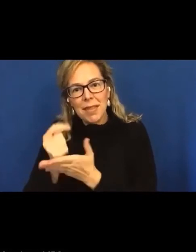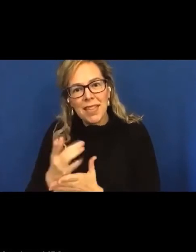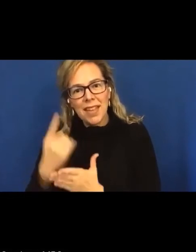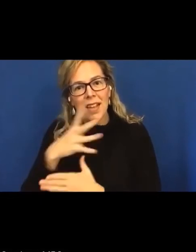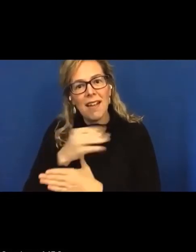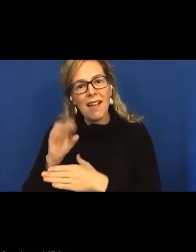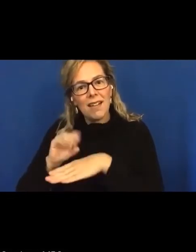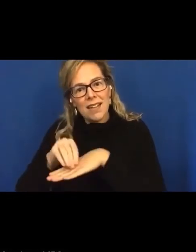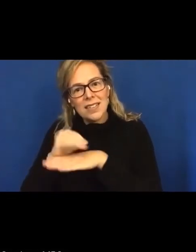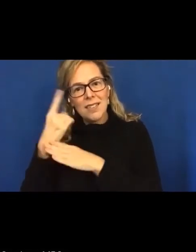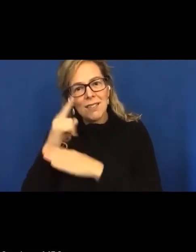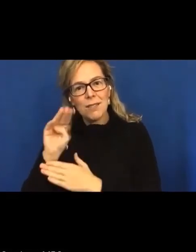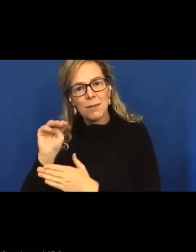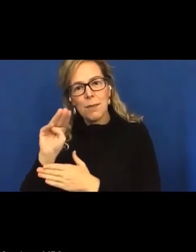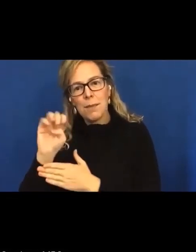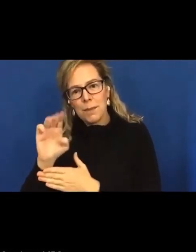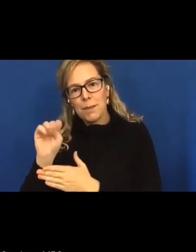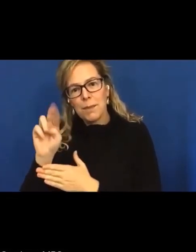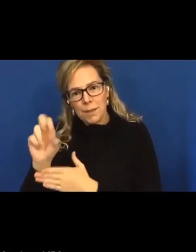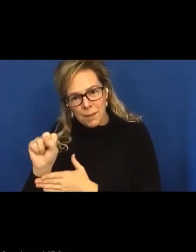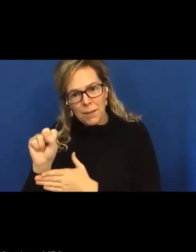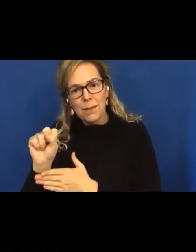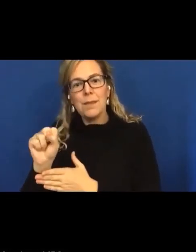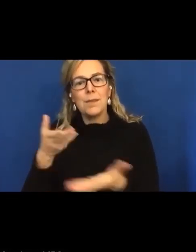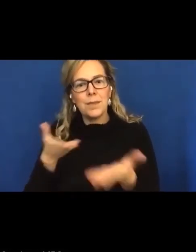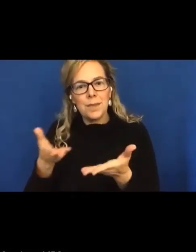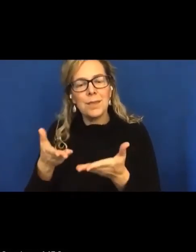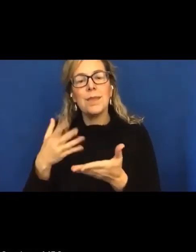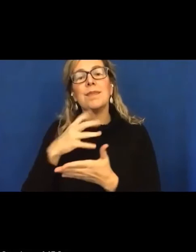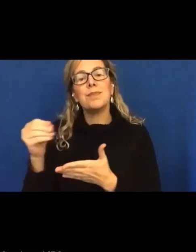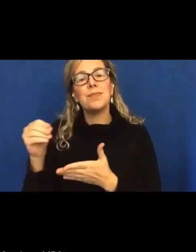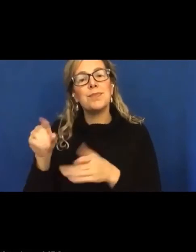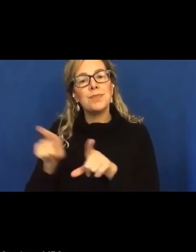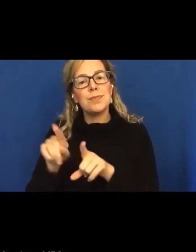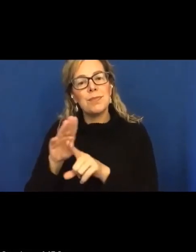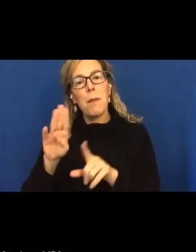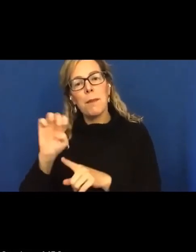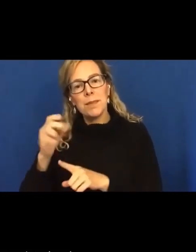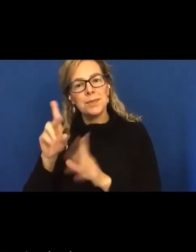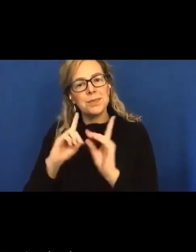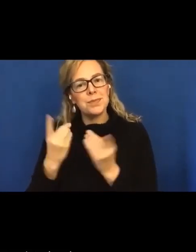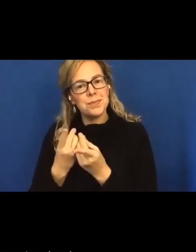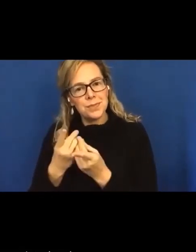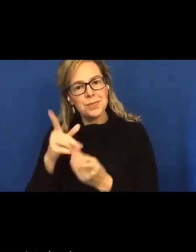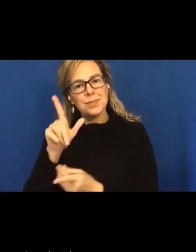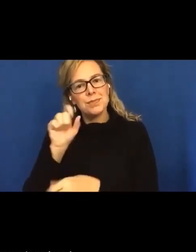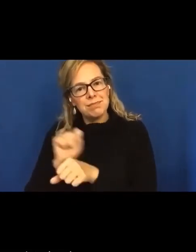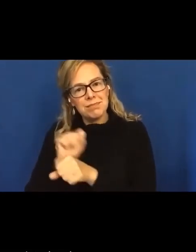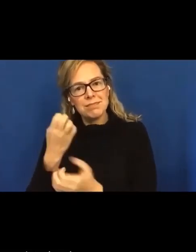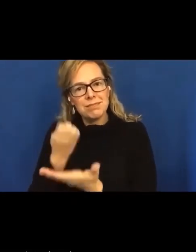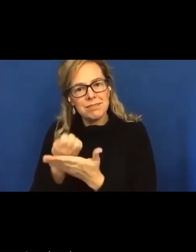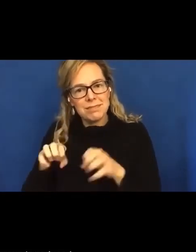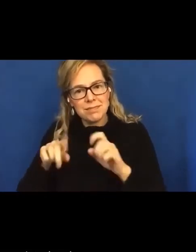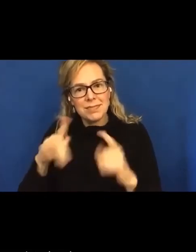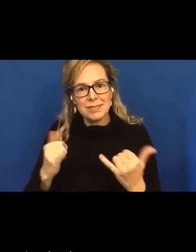Michigan Rehabilitation Services, MRS, in the Michigan Department of Labor and Economic Opportunity. And now I'll